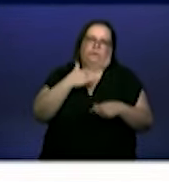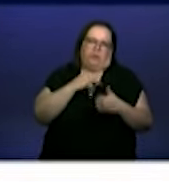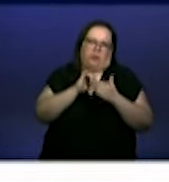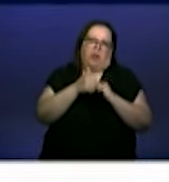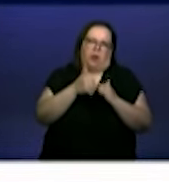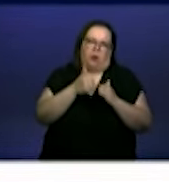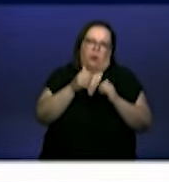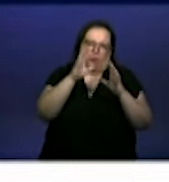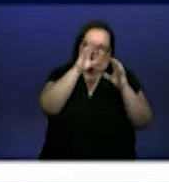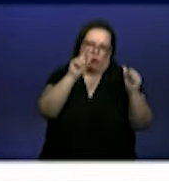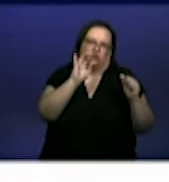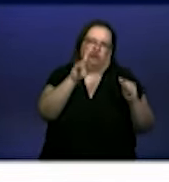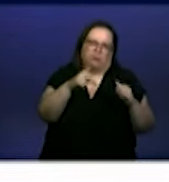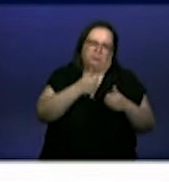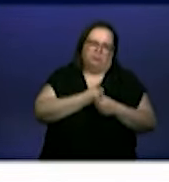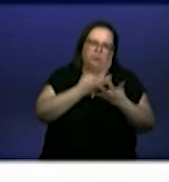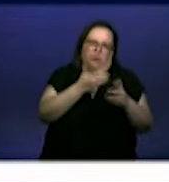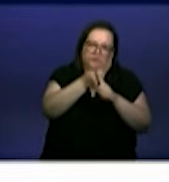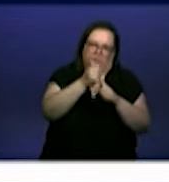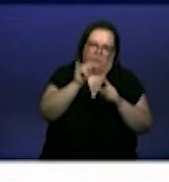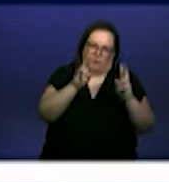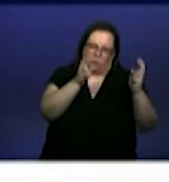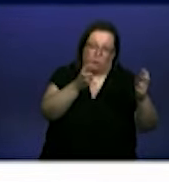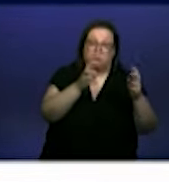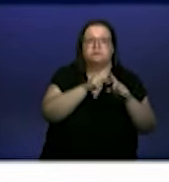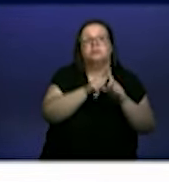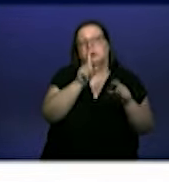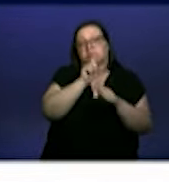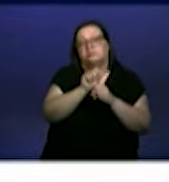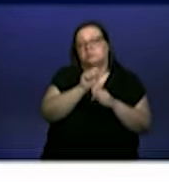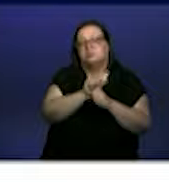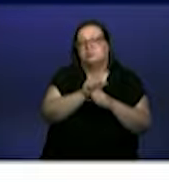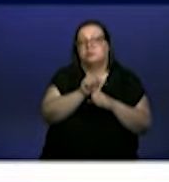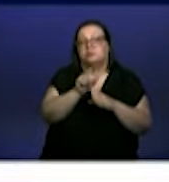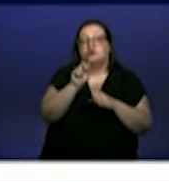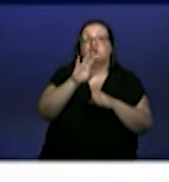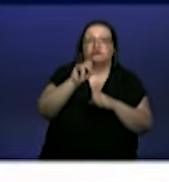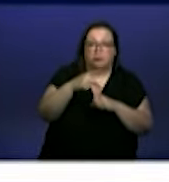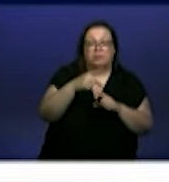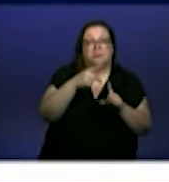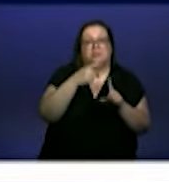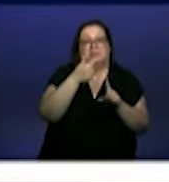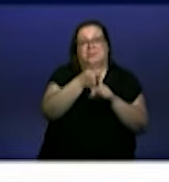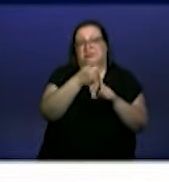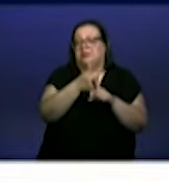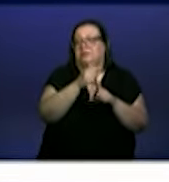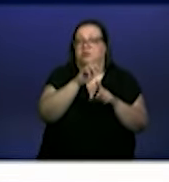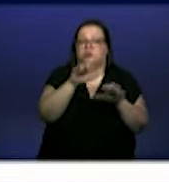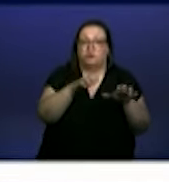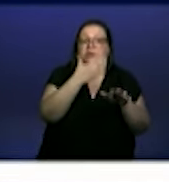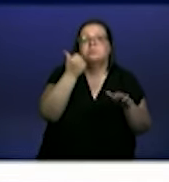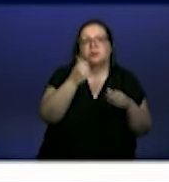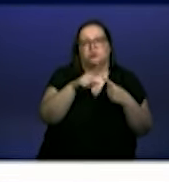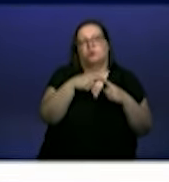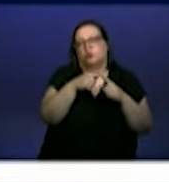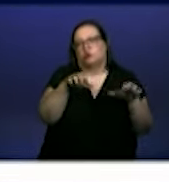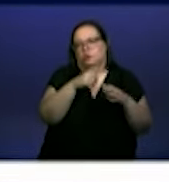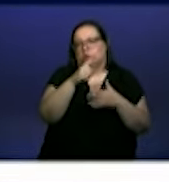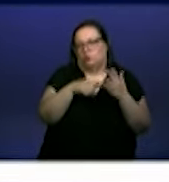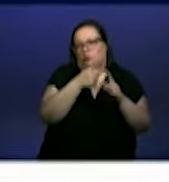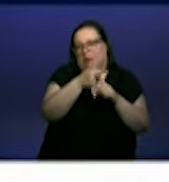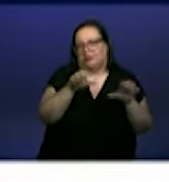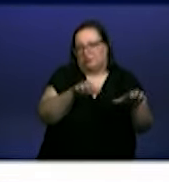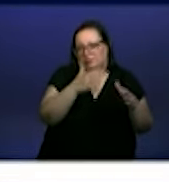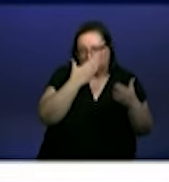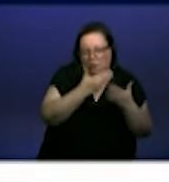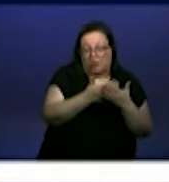quote. But the reality of it is that President Trump is at his best when he's doing what he does very well. I think about him coming